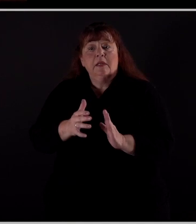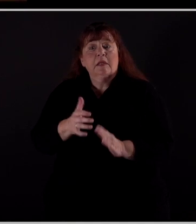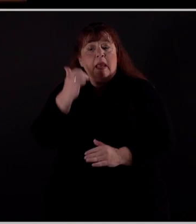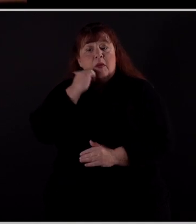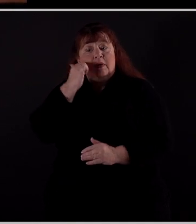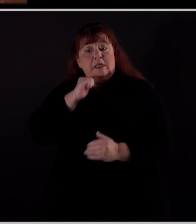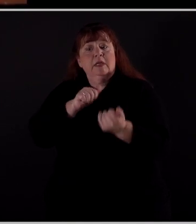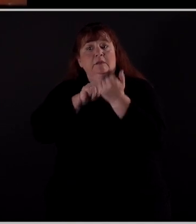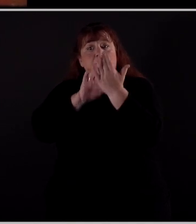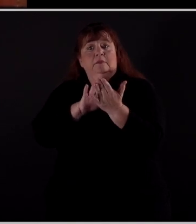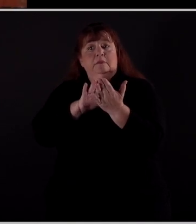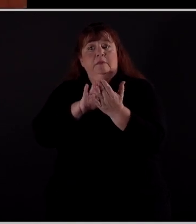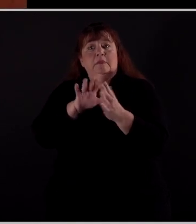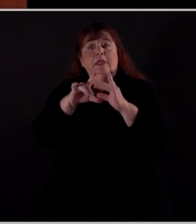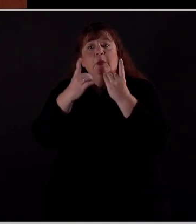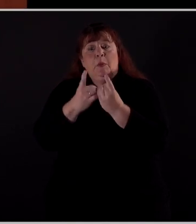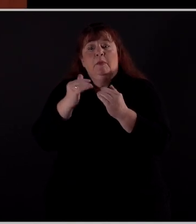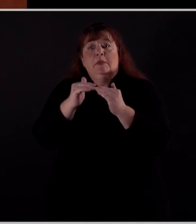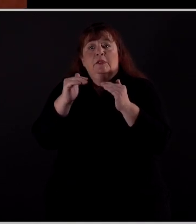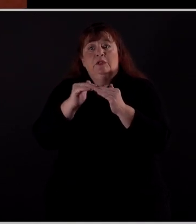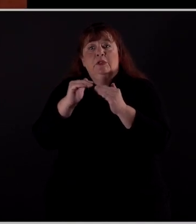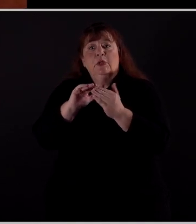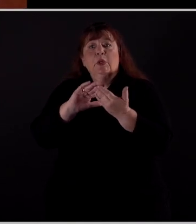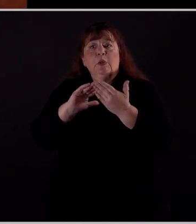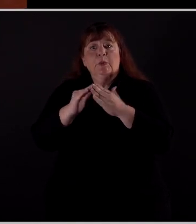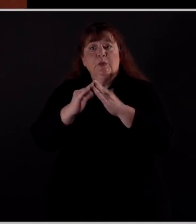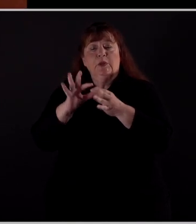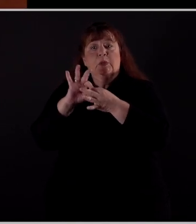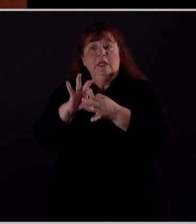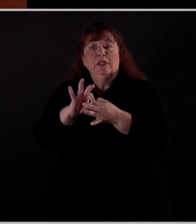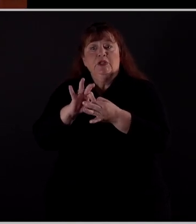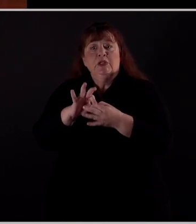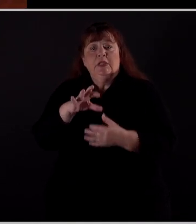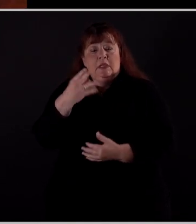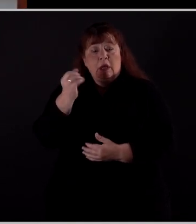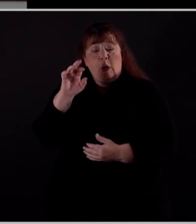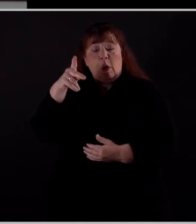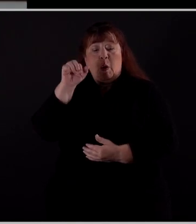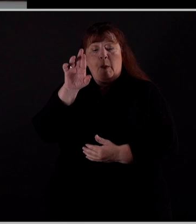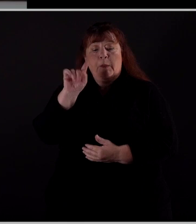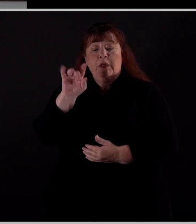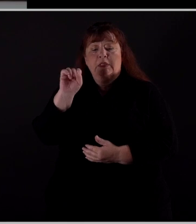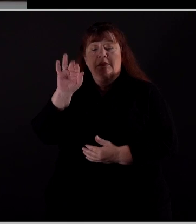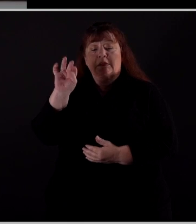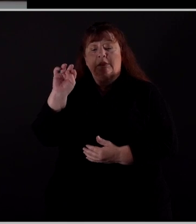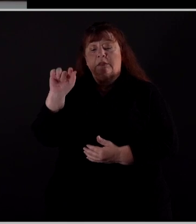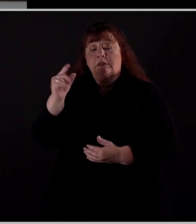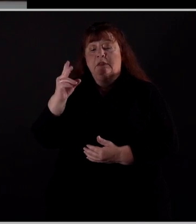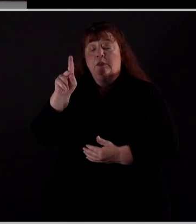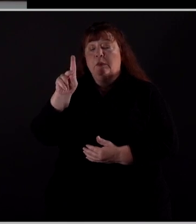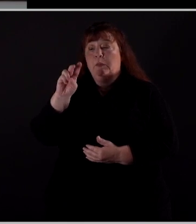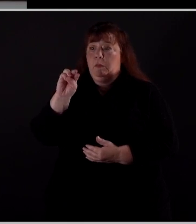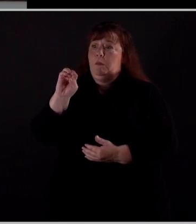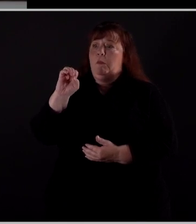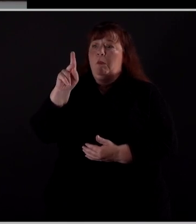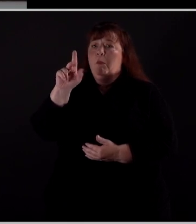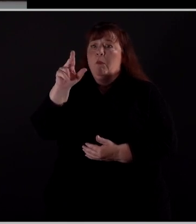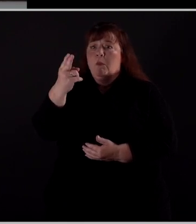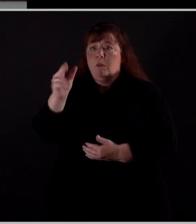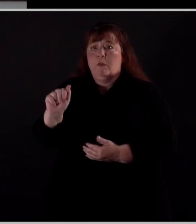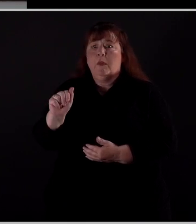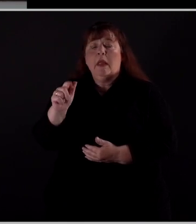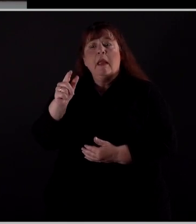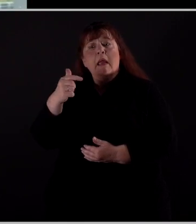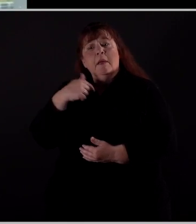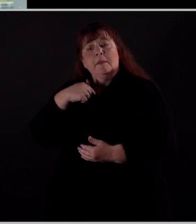day, beginning with the Department of Justice's Community Relations Service and Harpreet Singh Mocha. My stance has always been is to be proactive